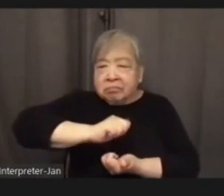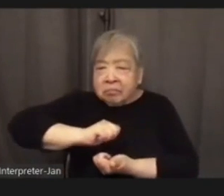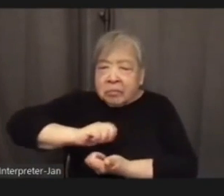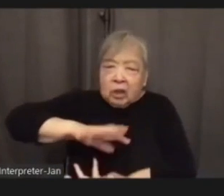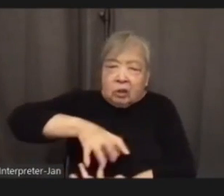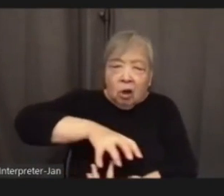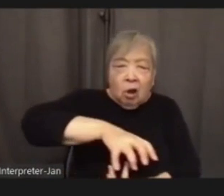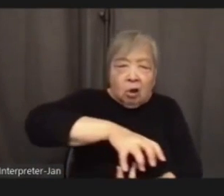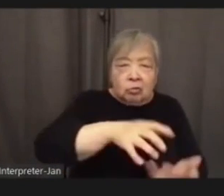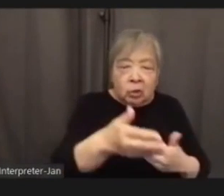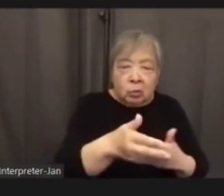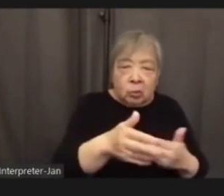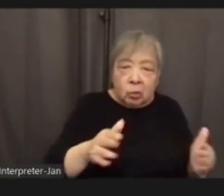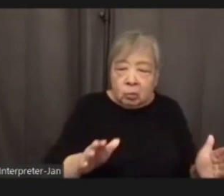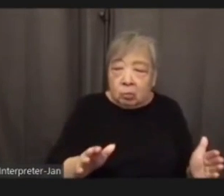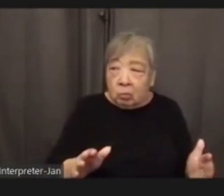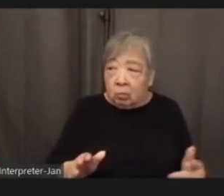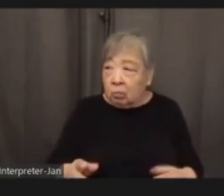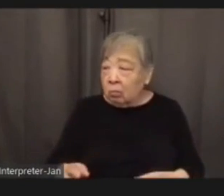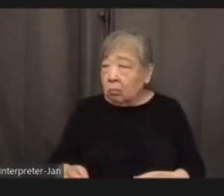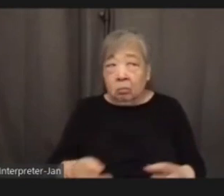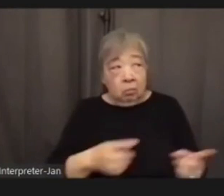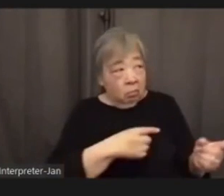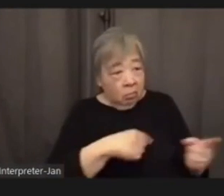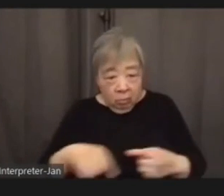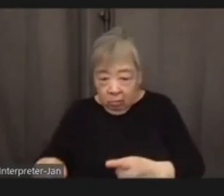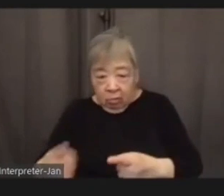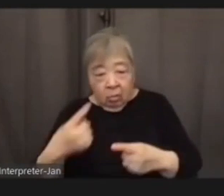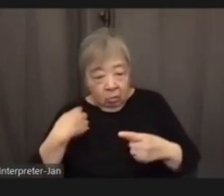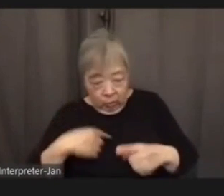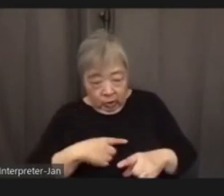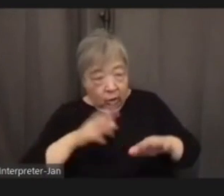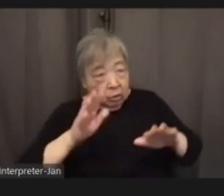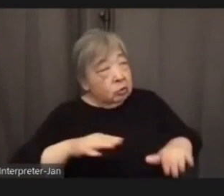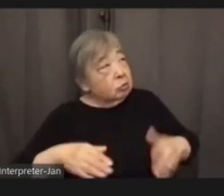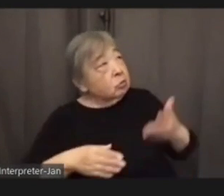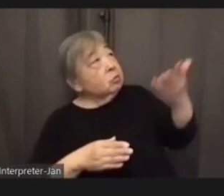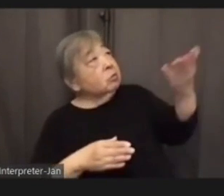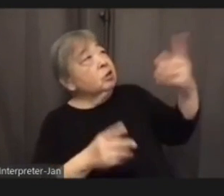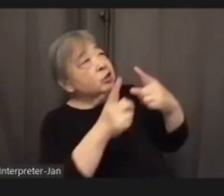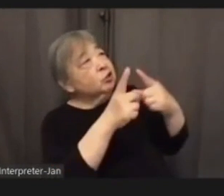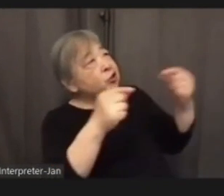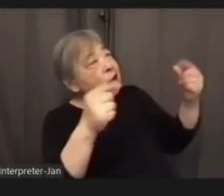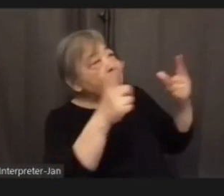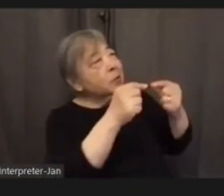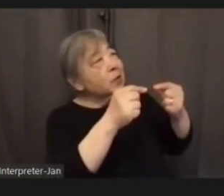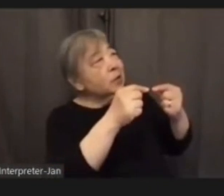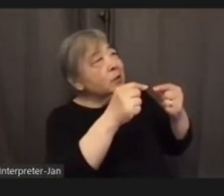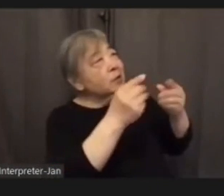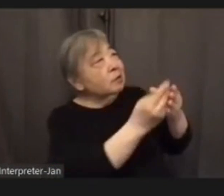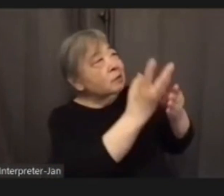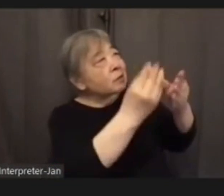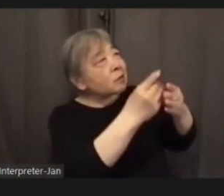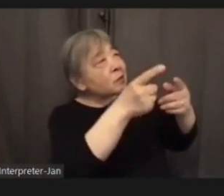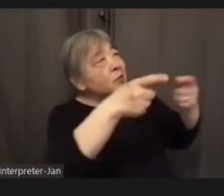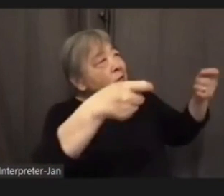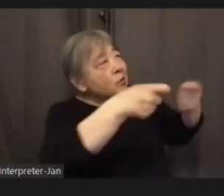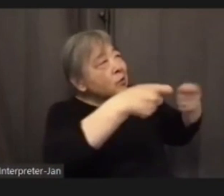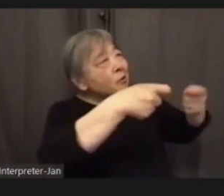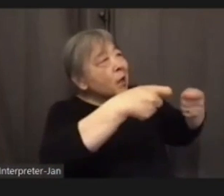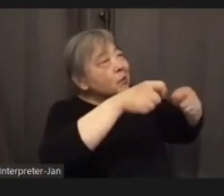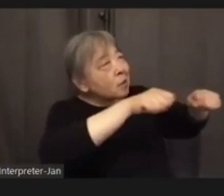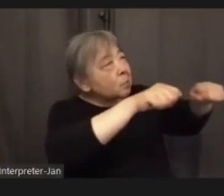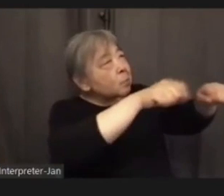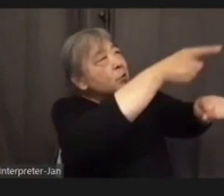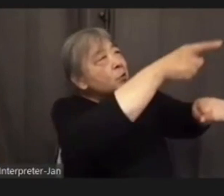We are the offspring of the Japanese gardener who leave our stamp on America.